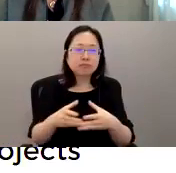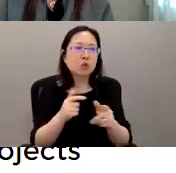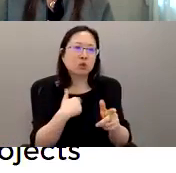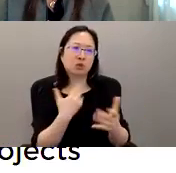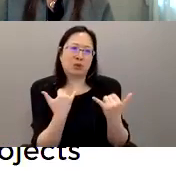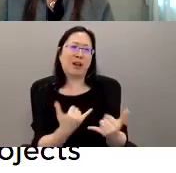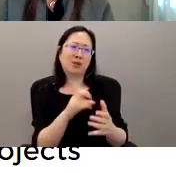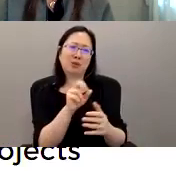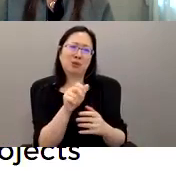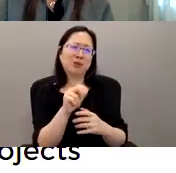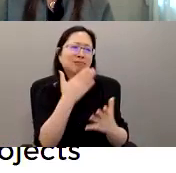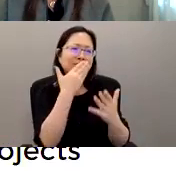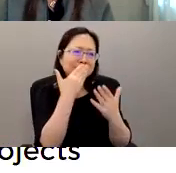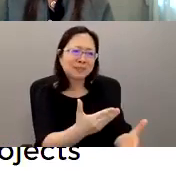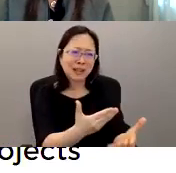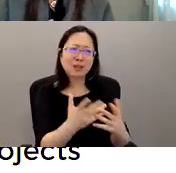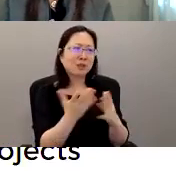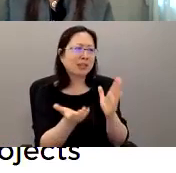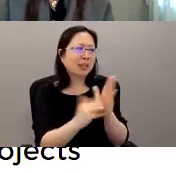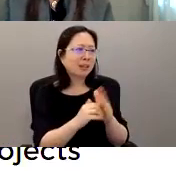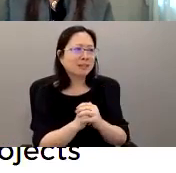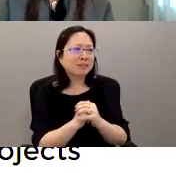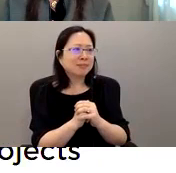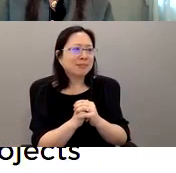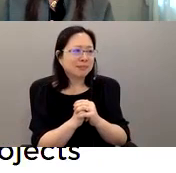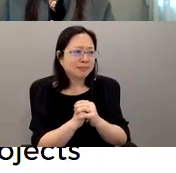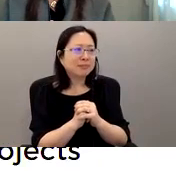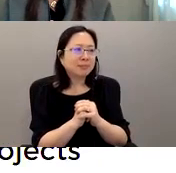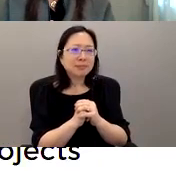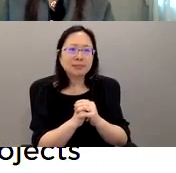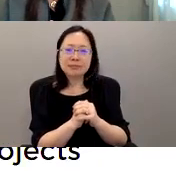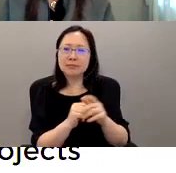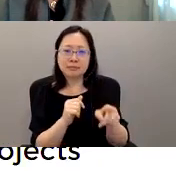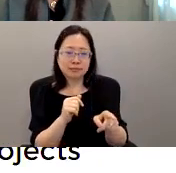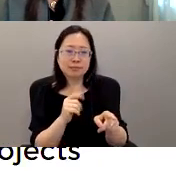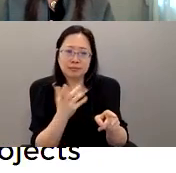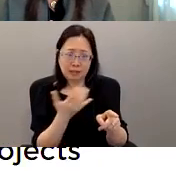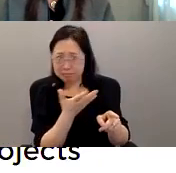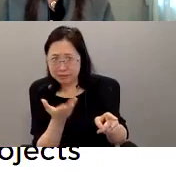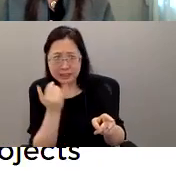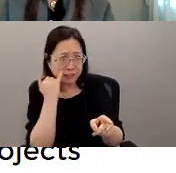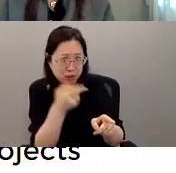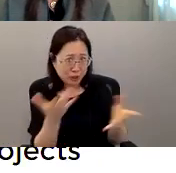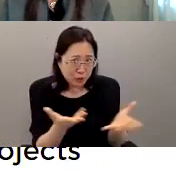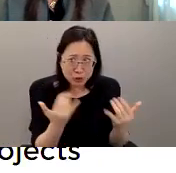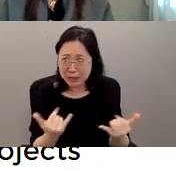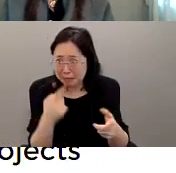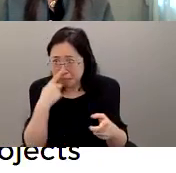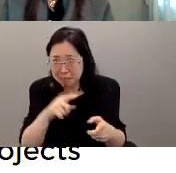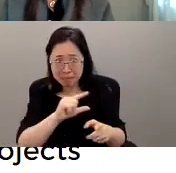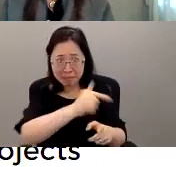further ado, congratulations. If you're online today, I would love for you to say a few words.